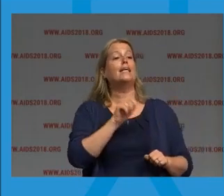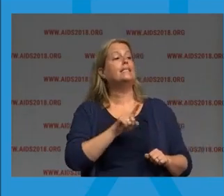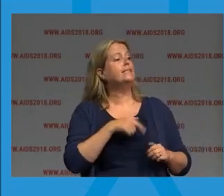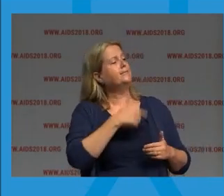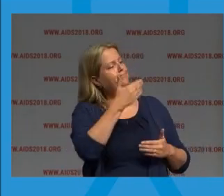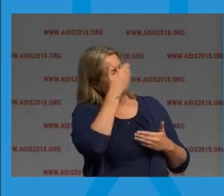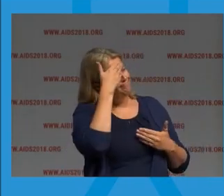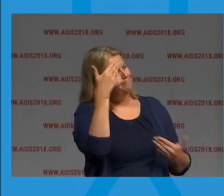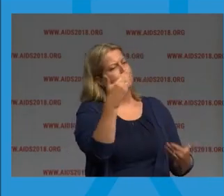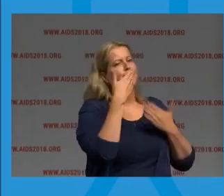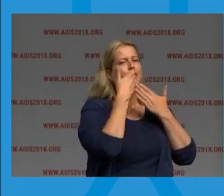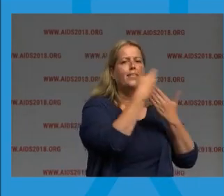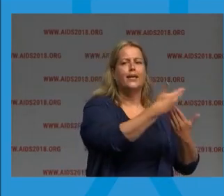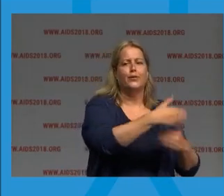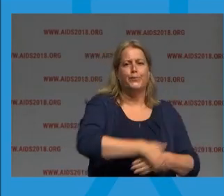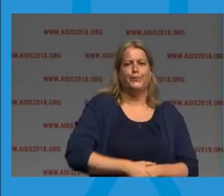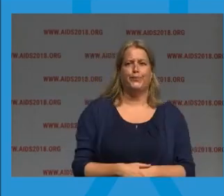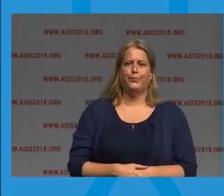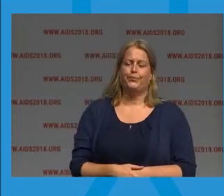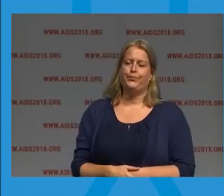your opening address. Thank you very much.